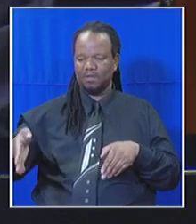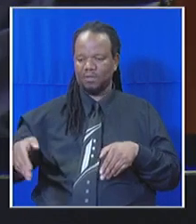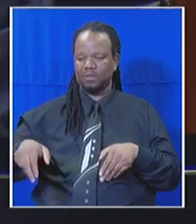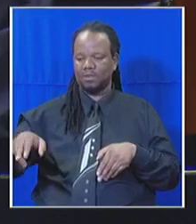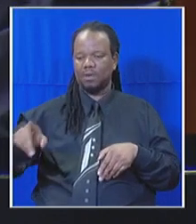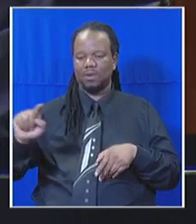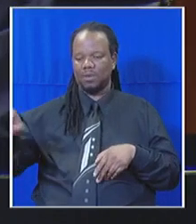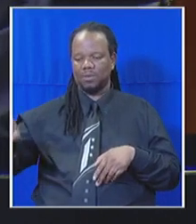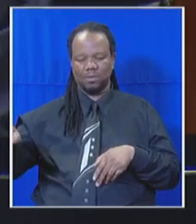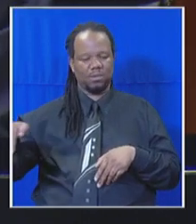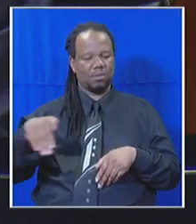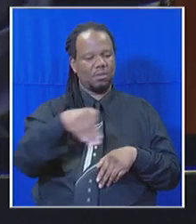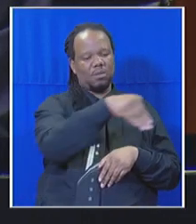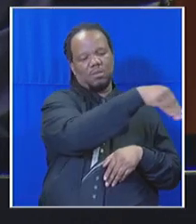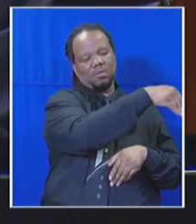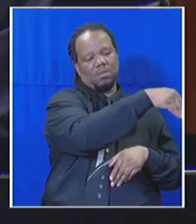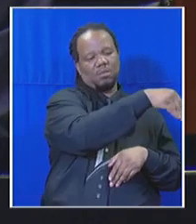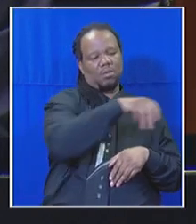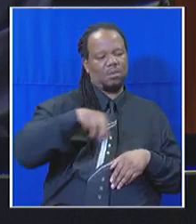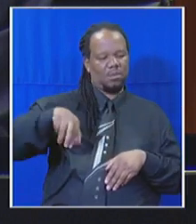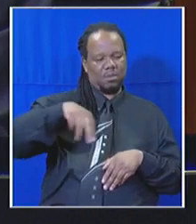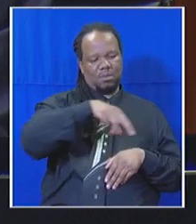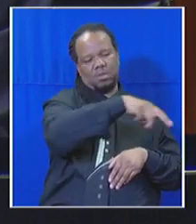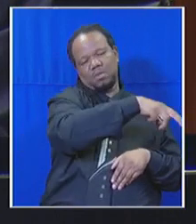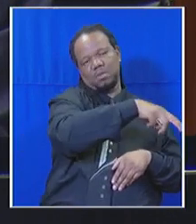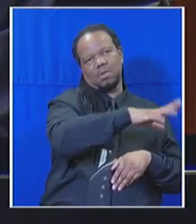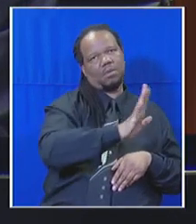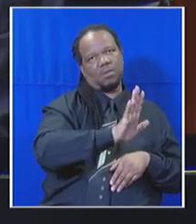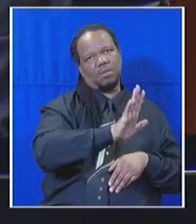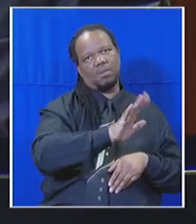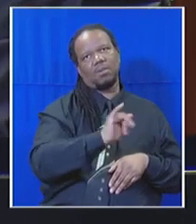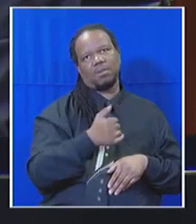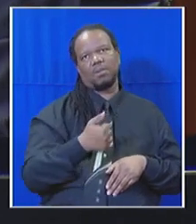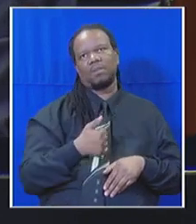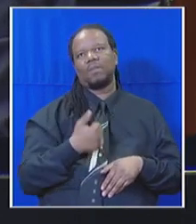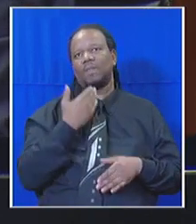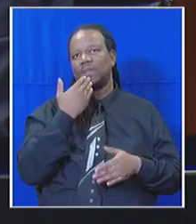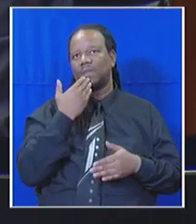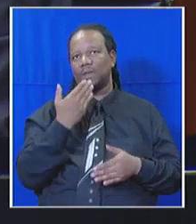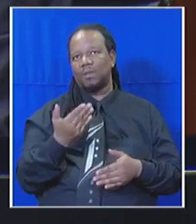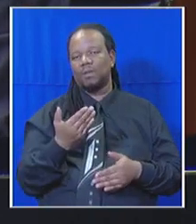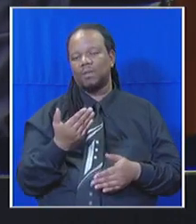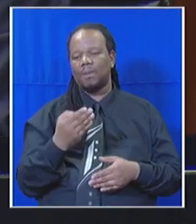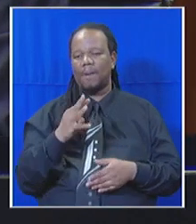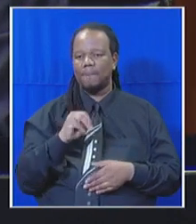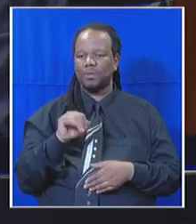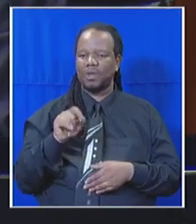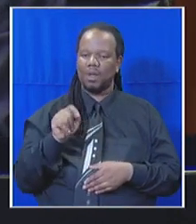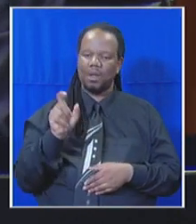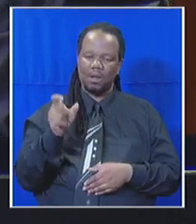of crossing the floor to the other side when you return to your seat, please. Thank you. Honourable Macheka.